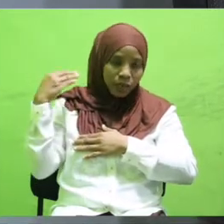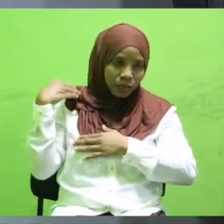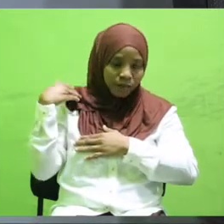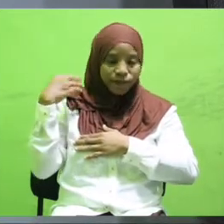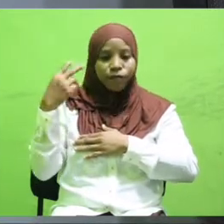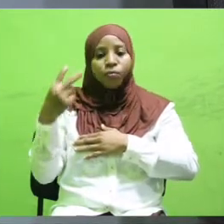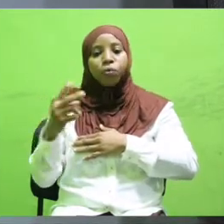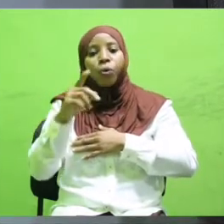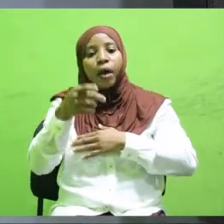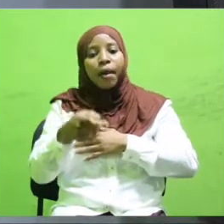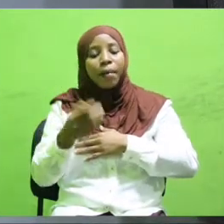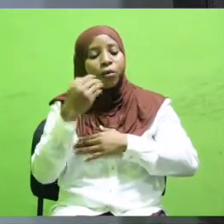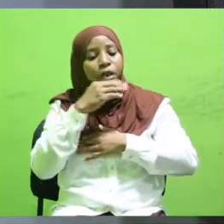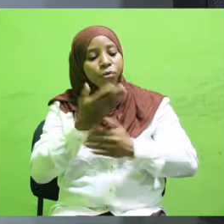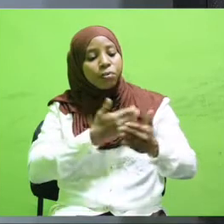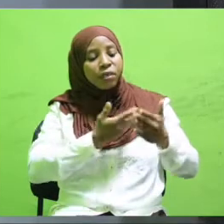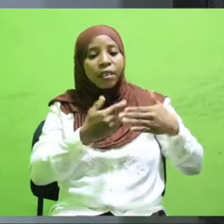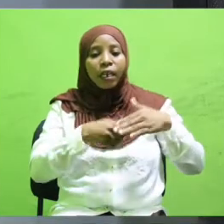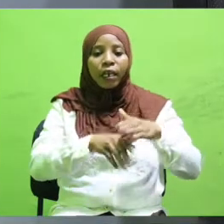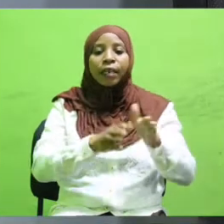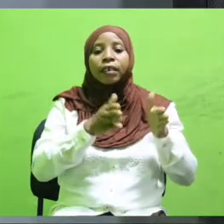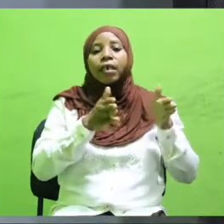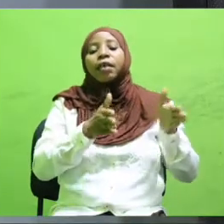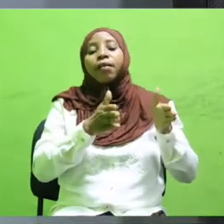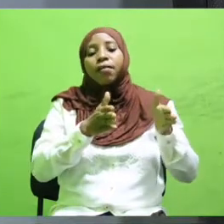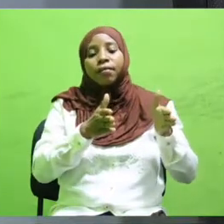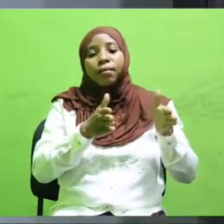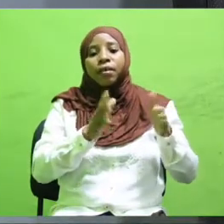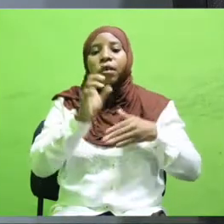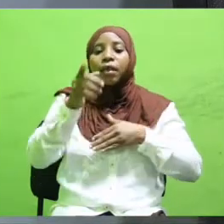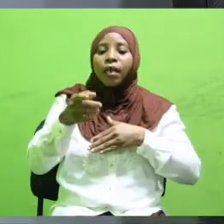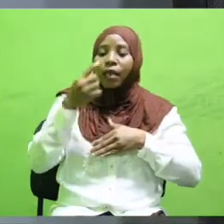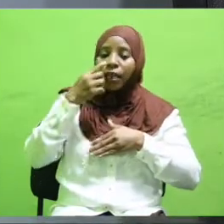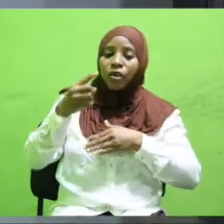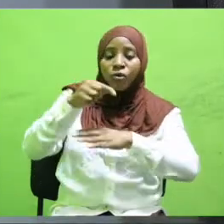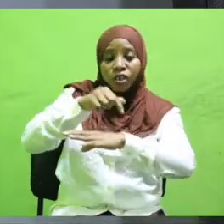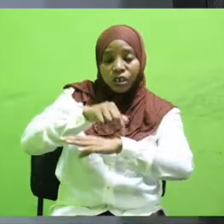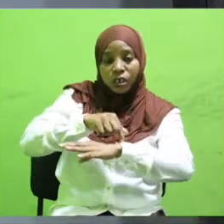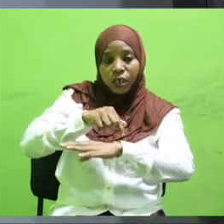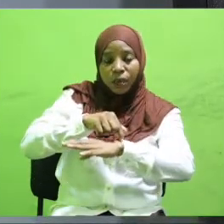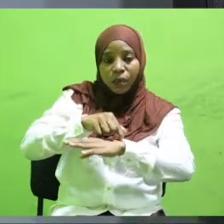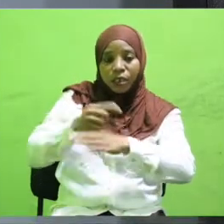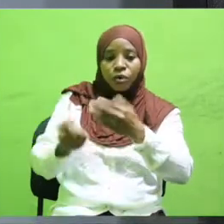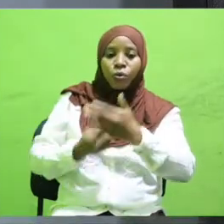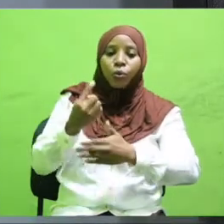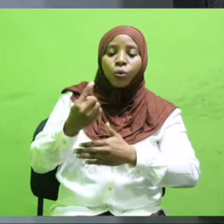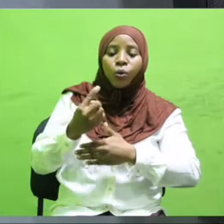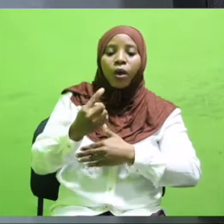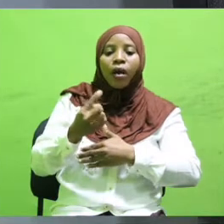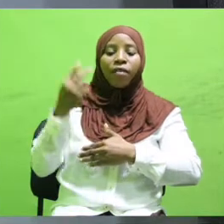very important class as it is a transition period from the lower O-level, that is Form